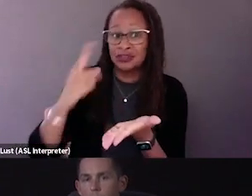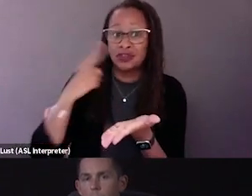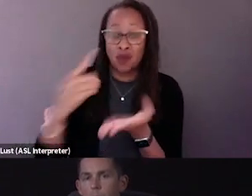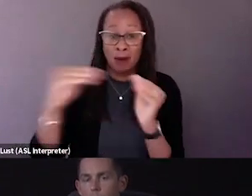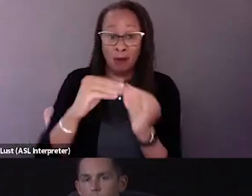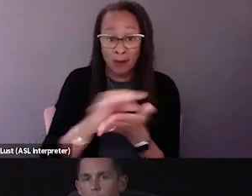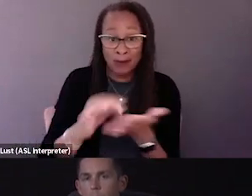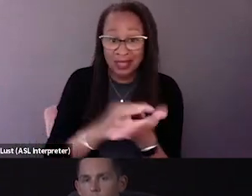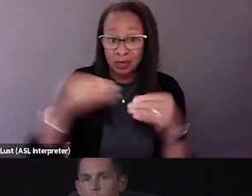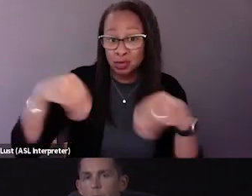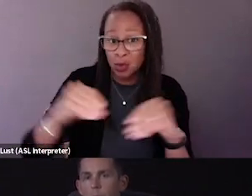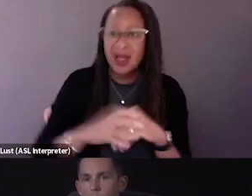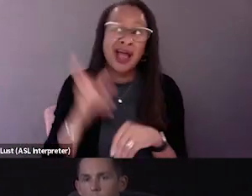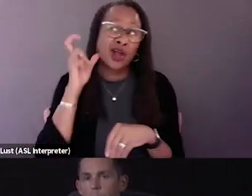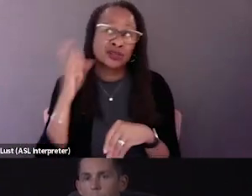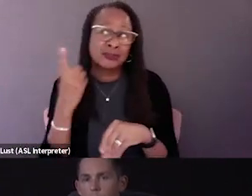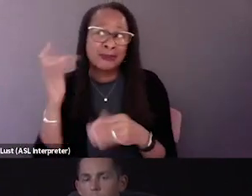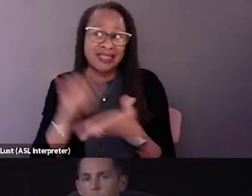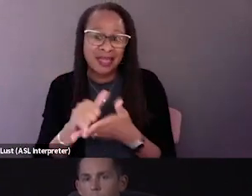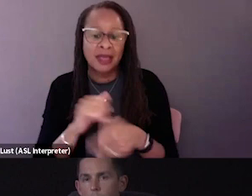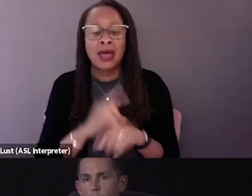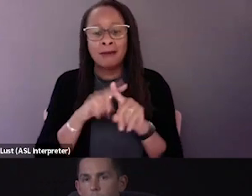heard something about that, but,